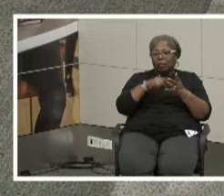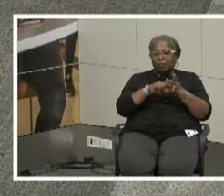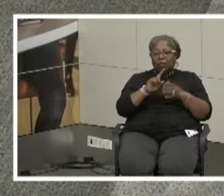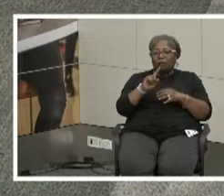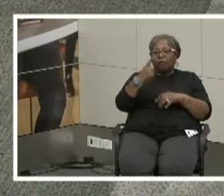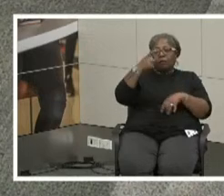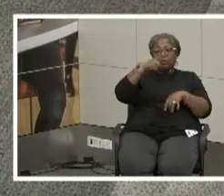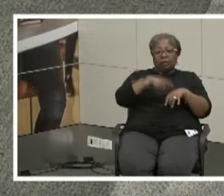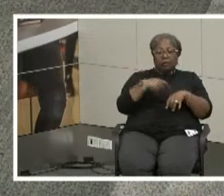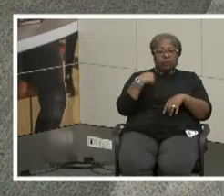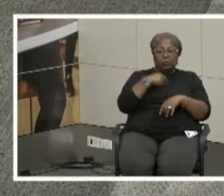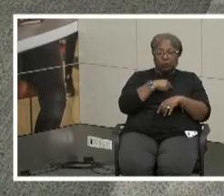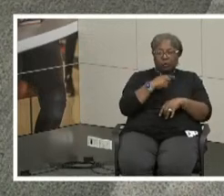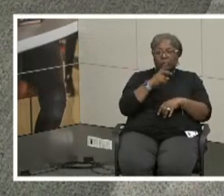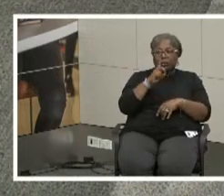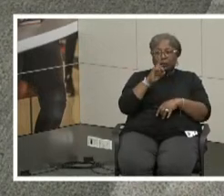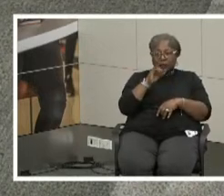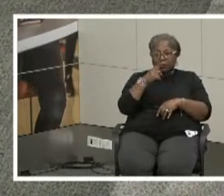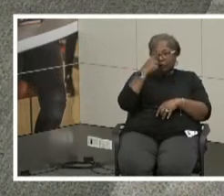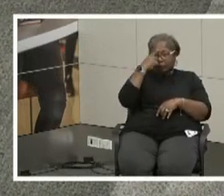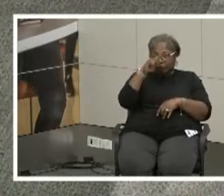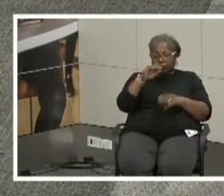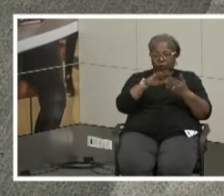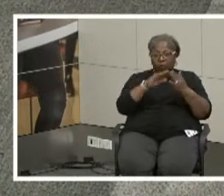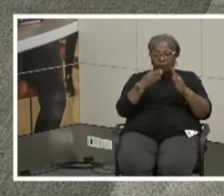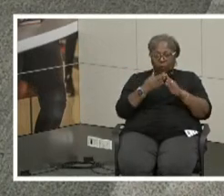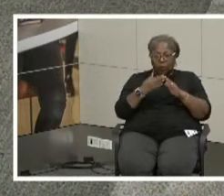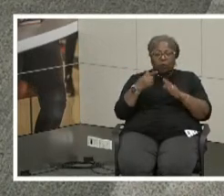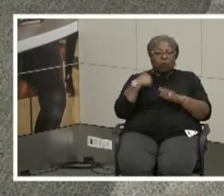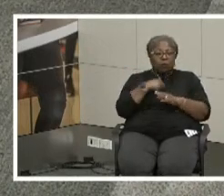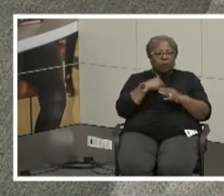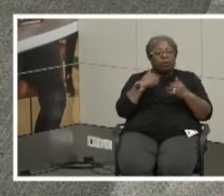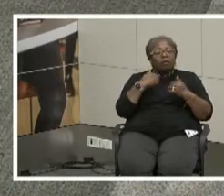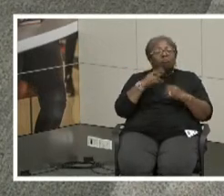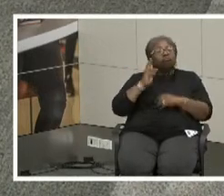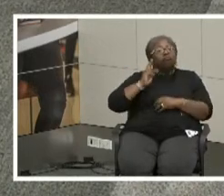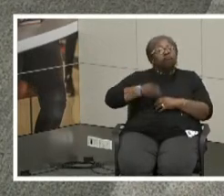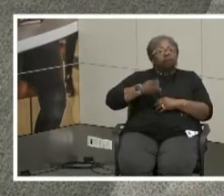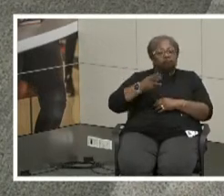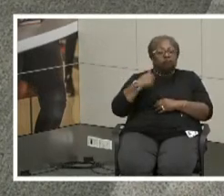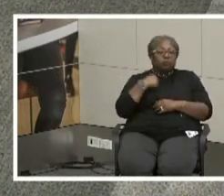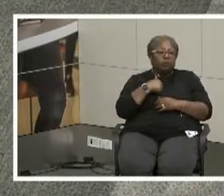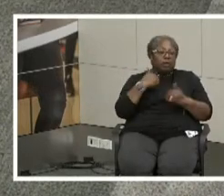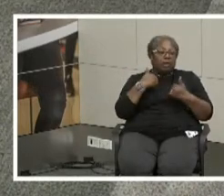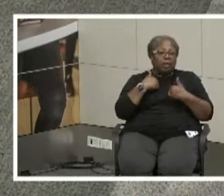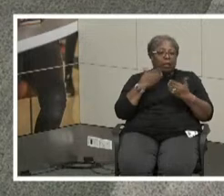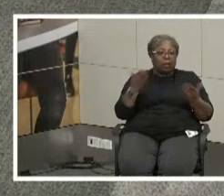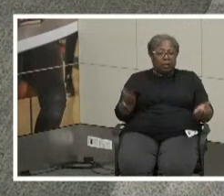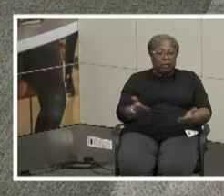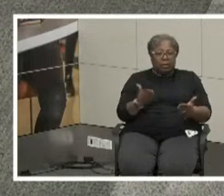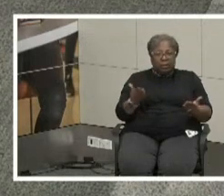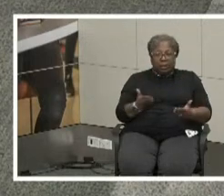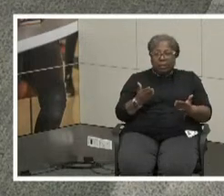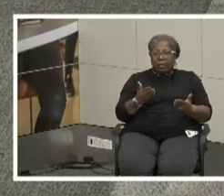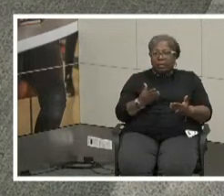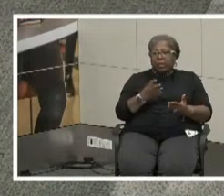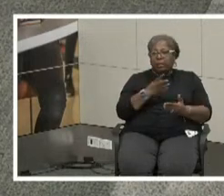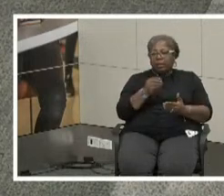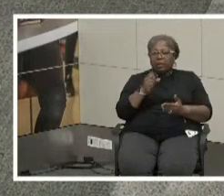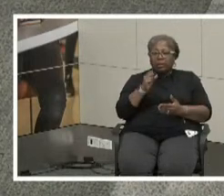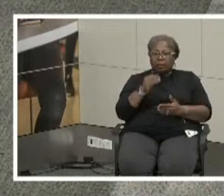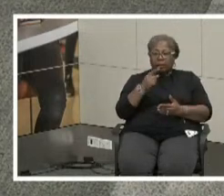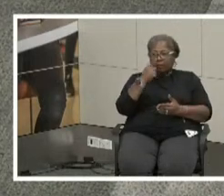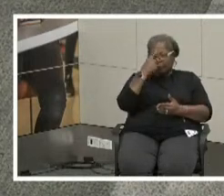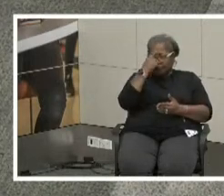first time we pushed it out to the community we have and historically we have held it here at hatting May white and